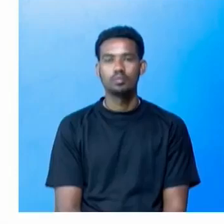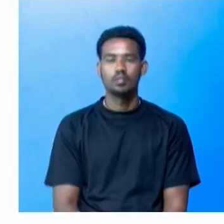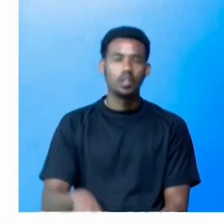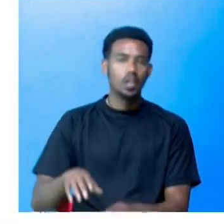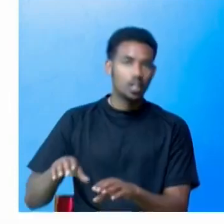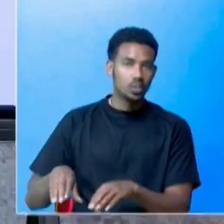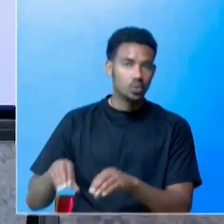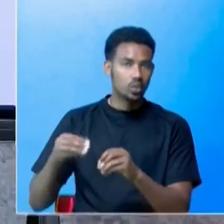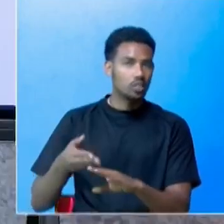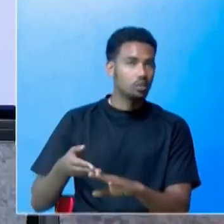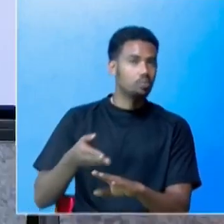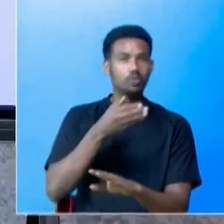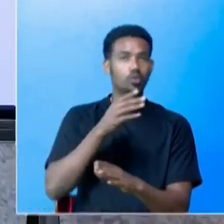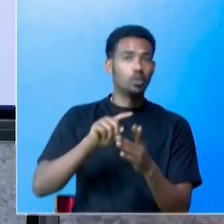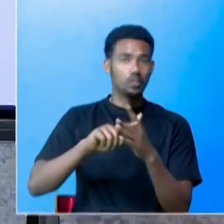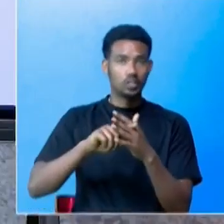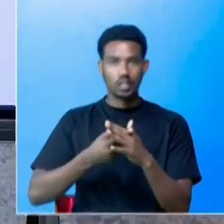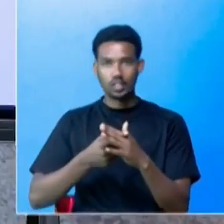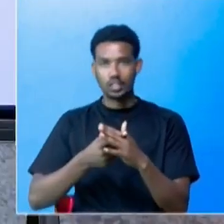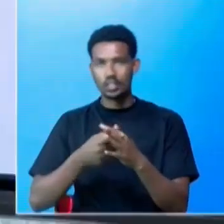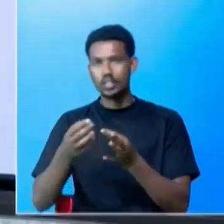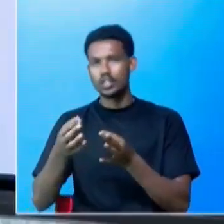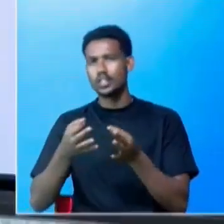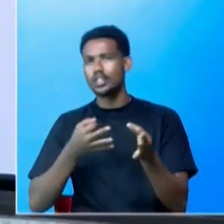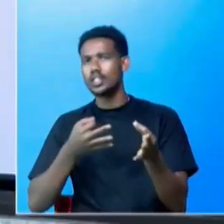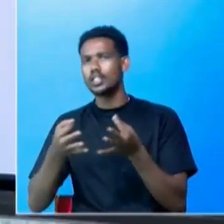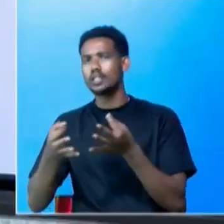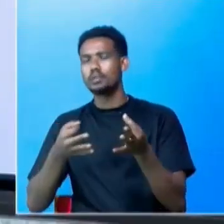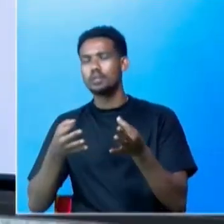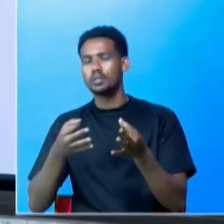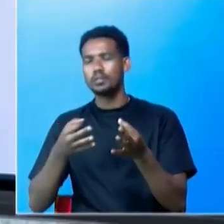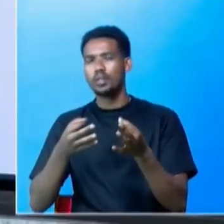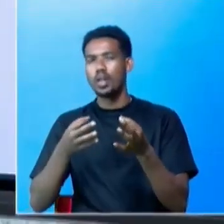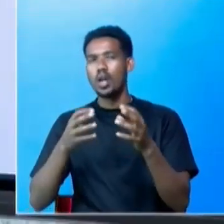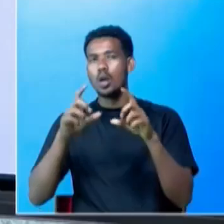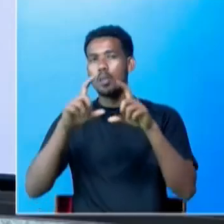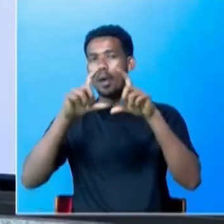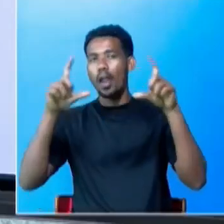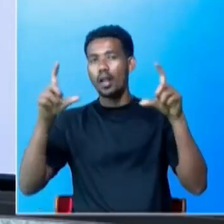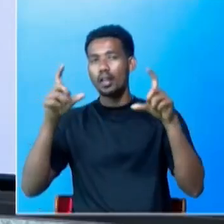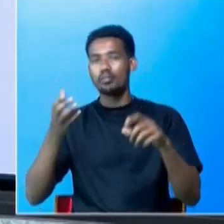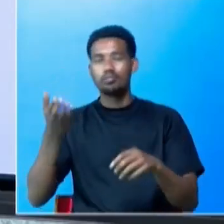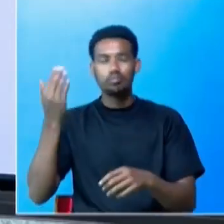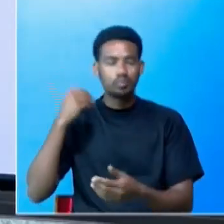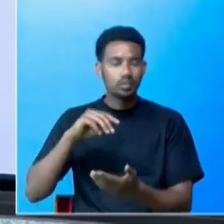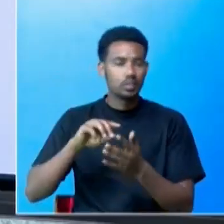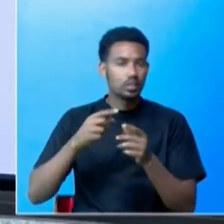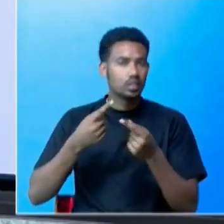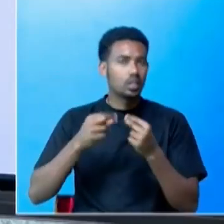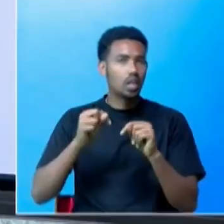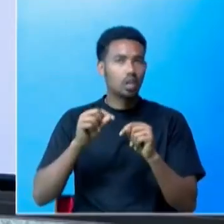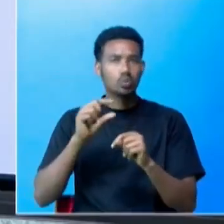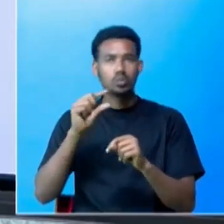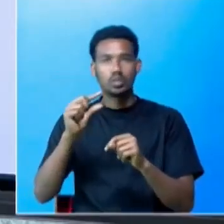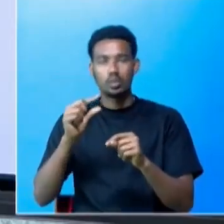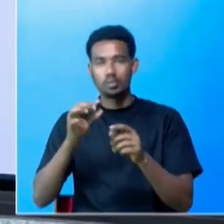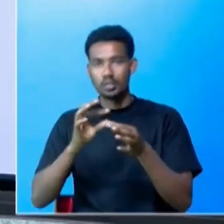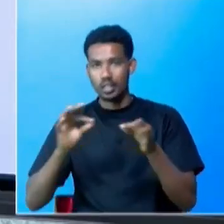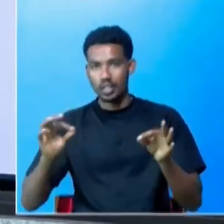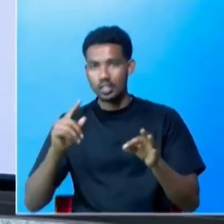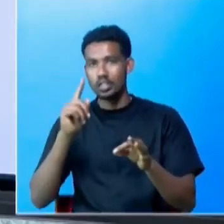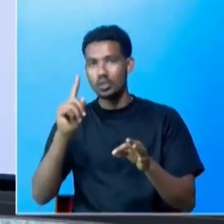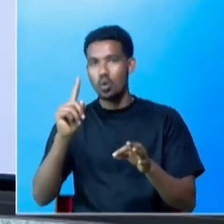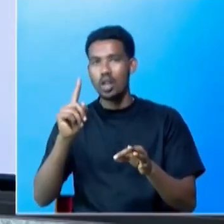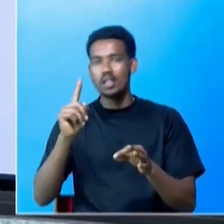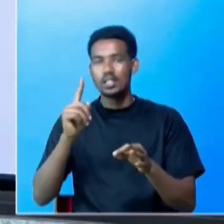Students, before starting descriptive paragraph, let us try to learn about some sentences that describe something and